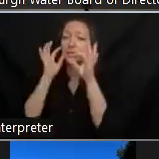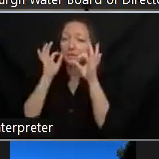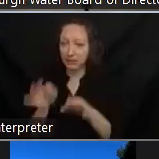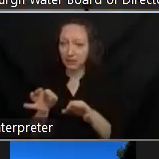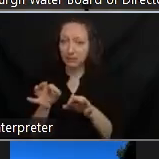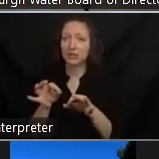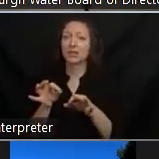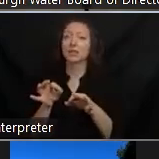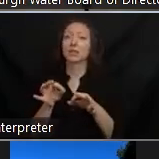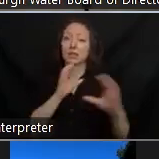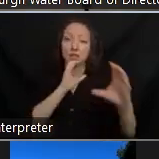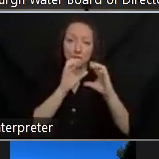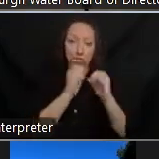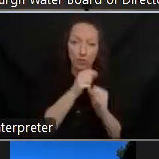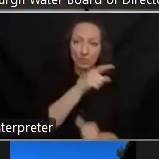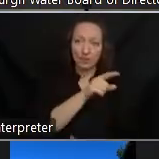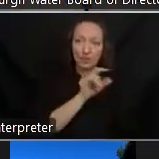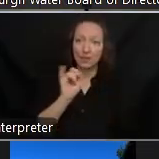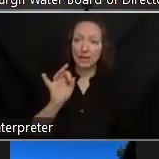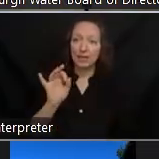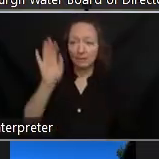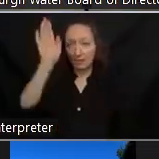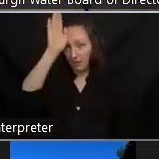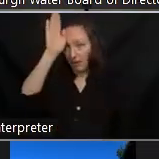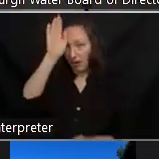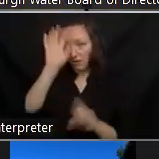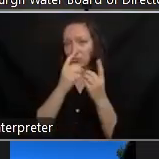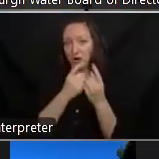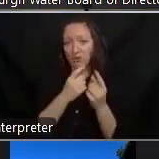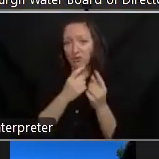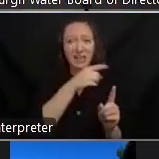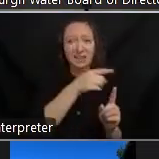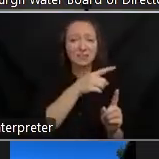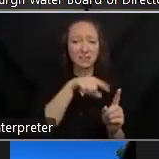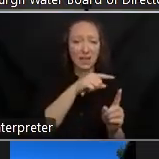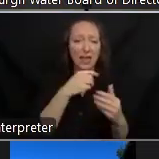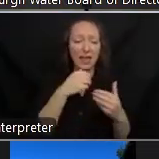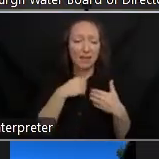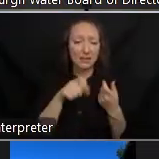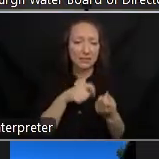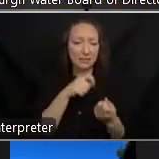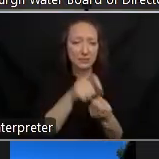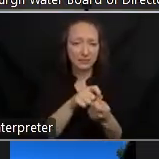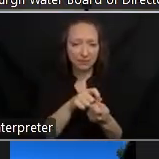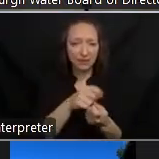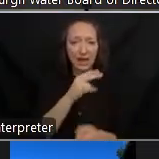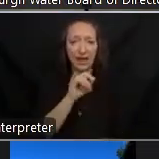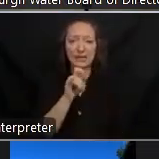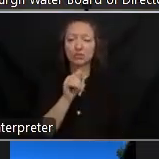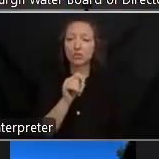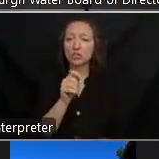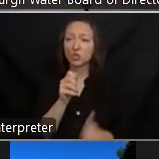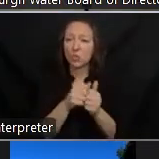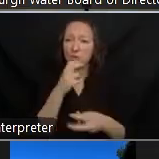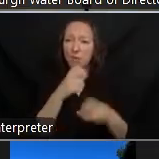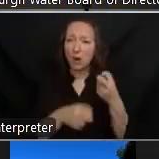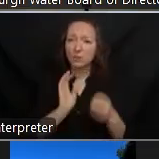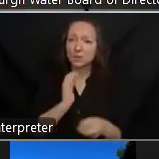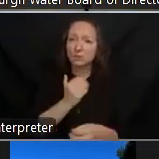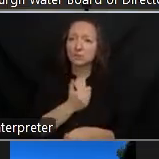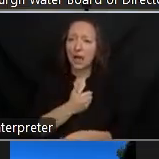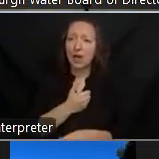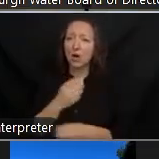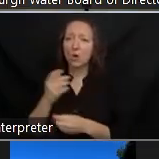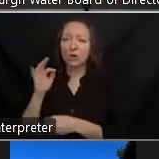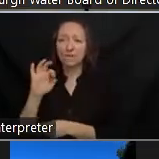we do hear something from a fire department that they, have operated a hydrant and have trouble, that often can get reported into our field operations group and they'll take a look at it.